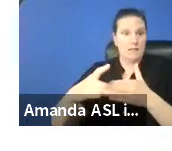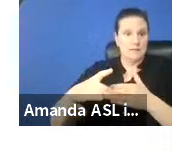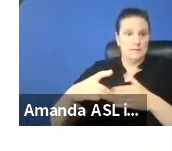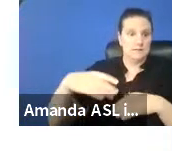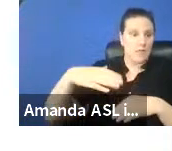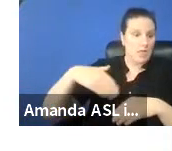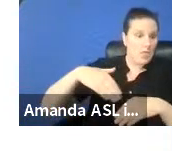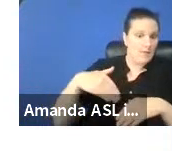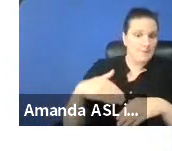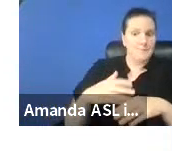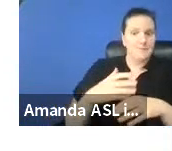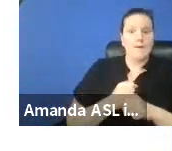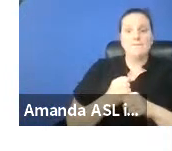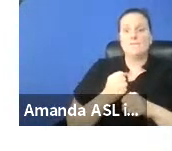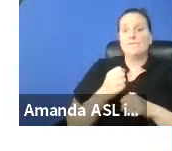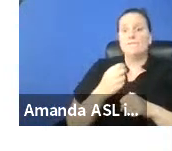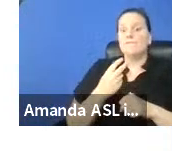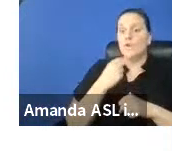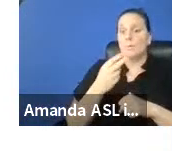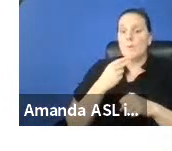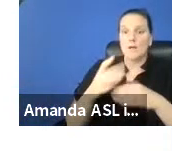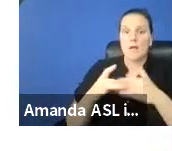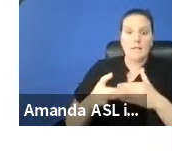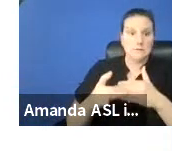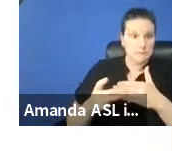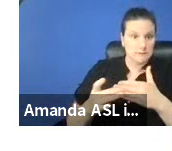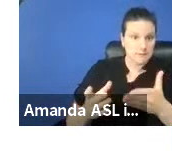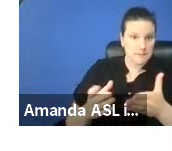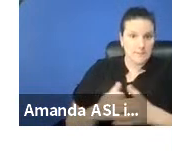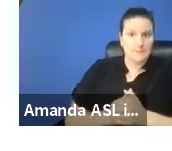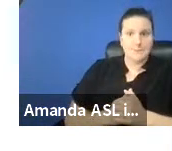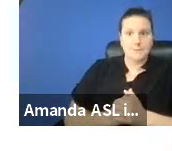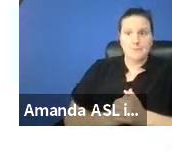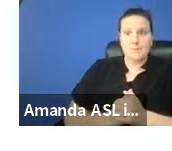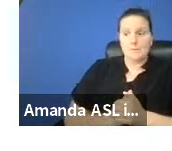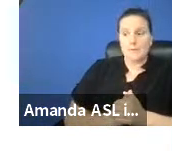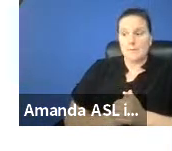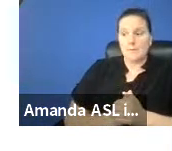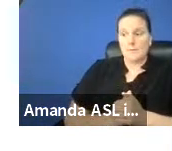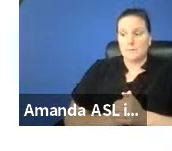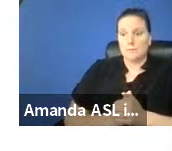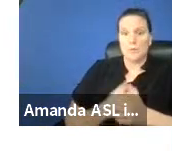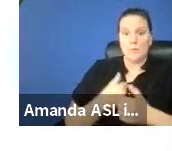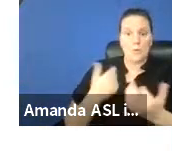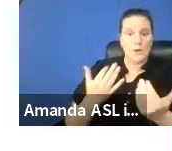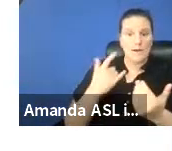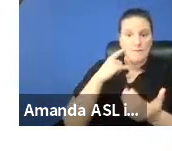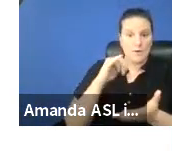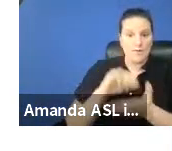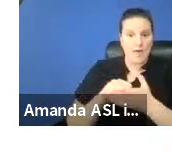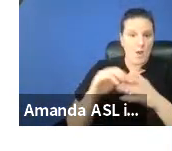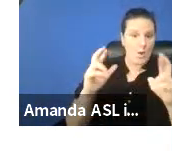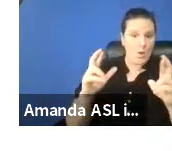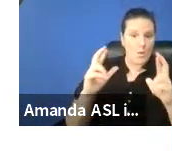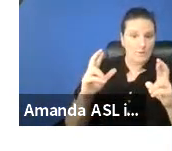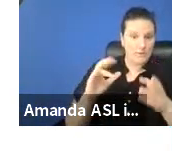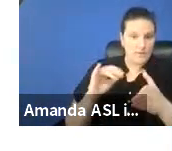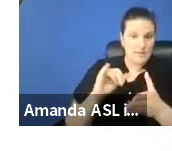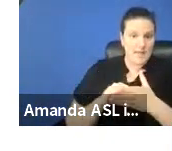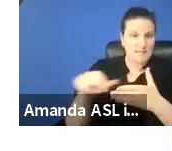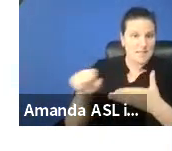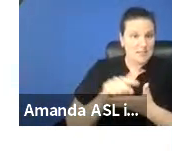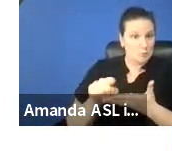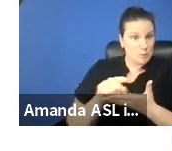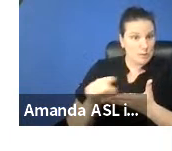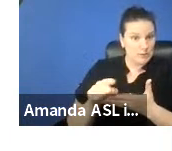have received verbal guidance. So we're waiting for that. Hopefully it'll be this